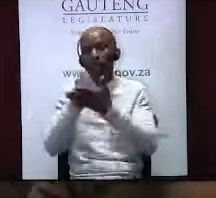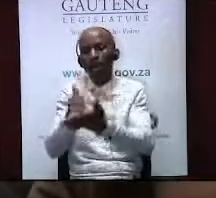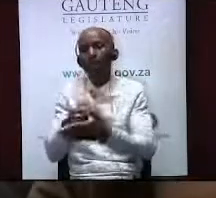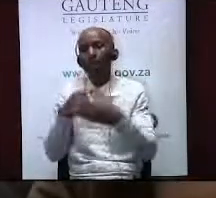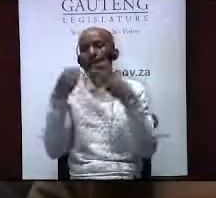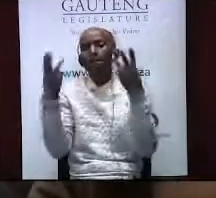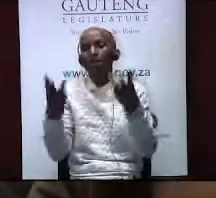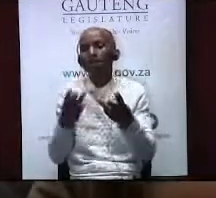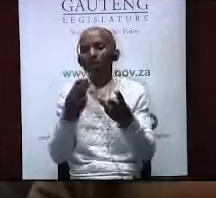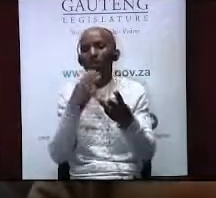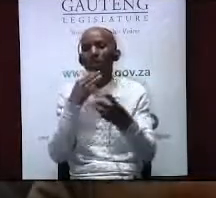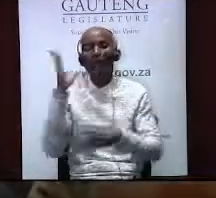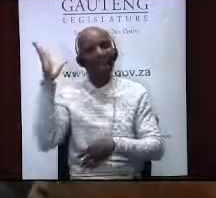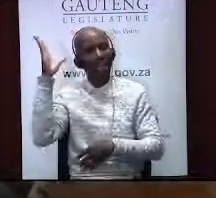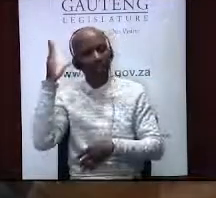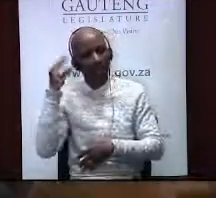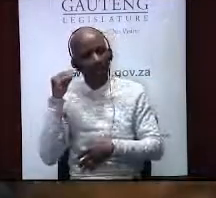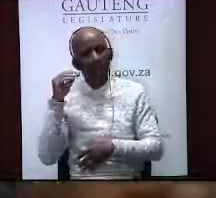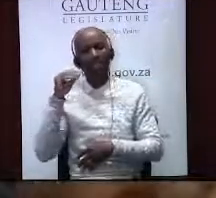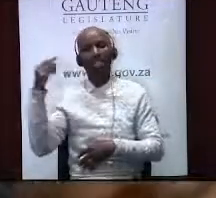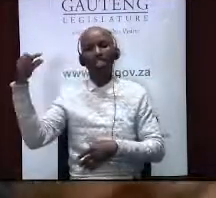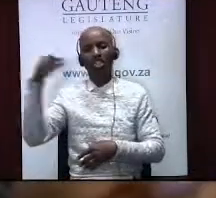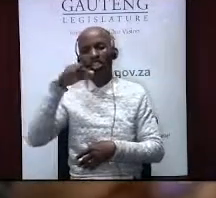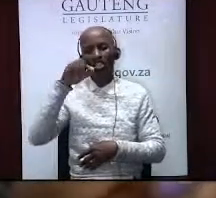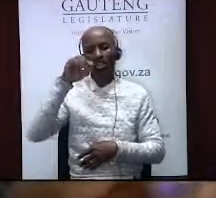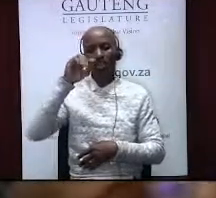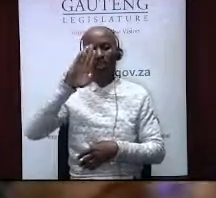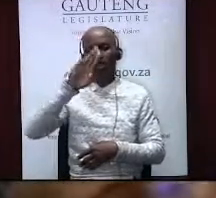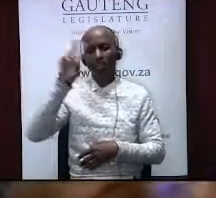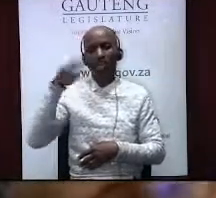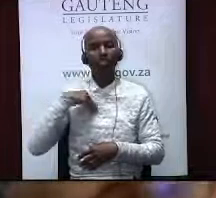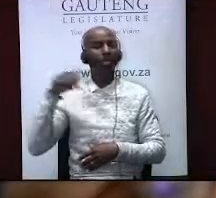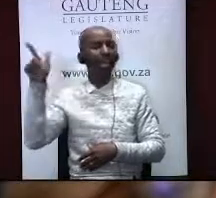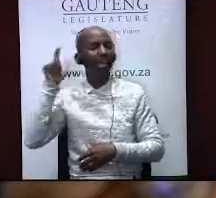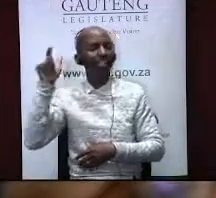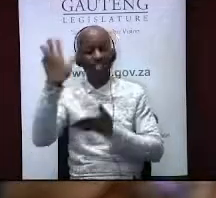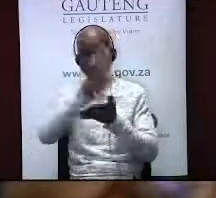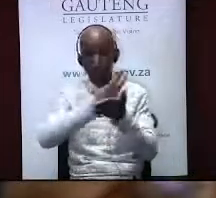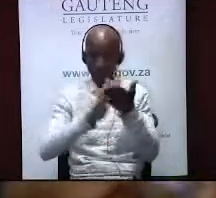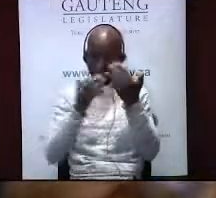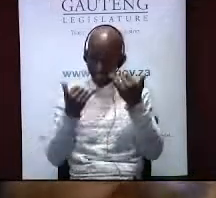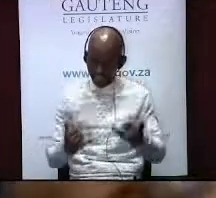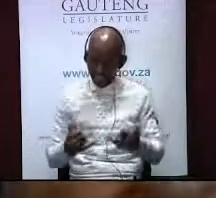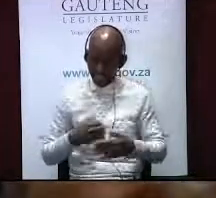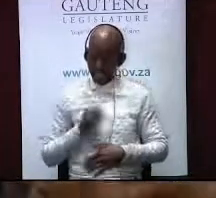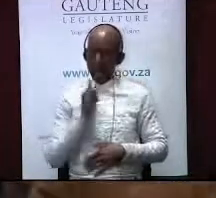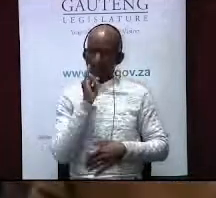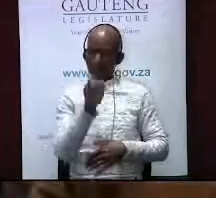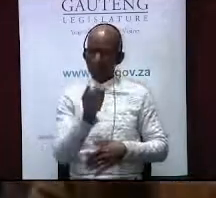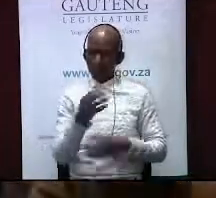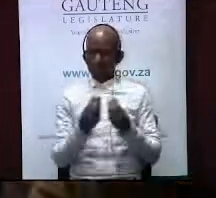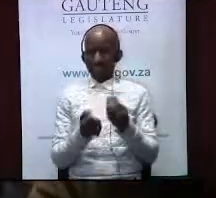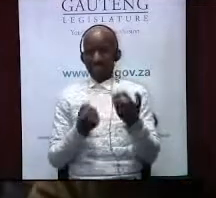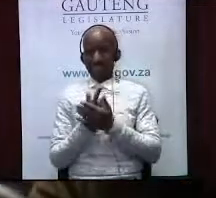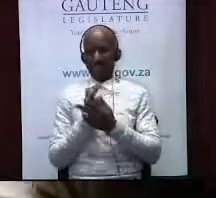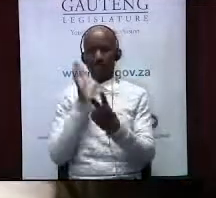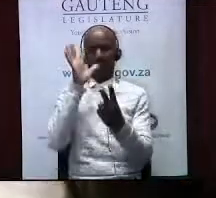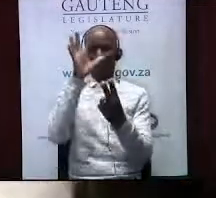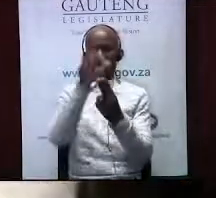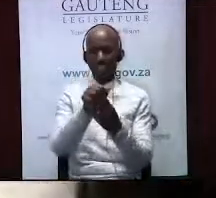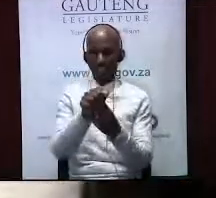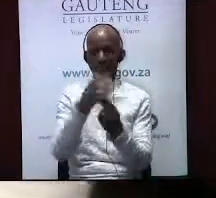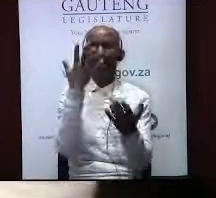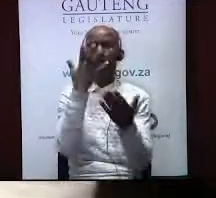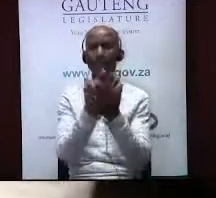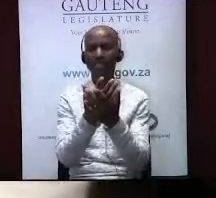who have experienced GBV. As we are listening to stories in here, it's so sad what is happening to victims as well. We